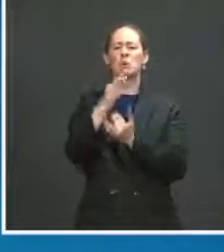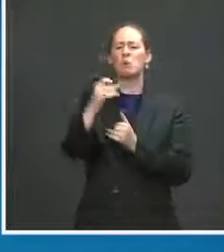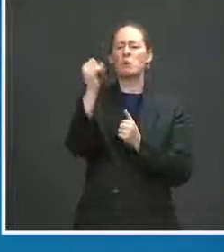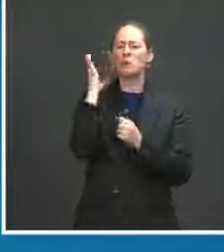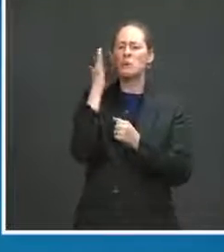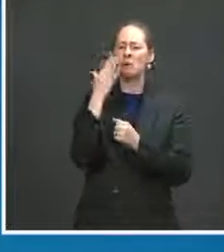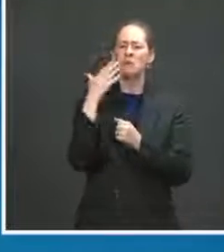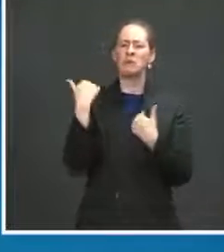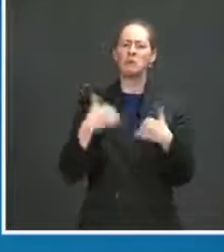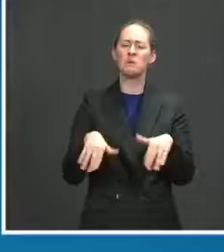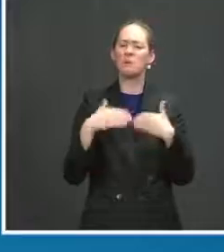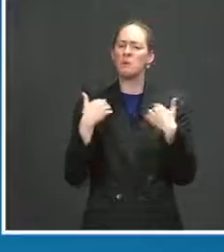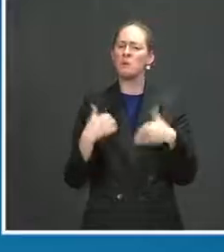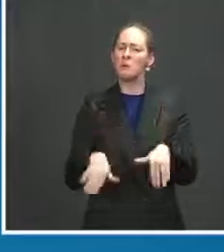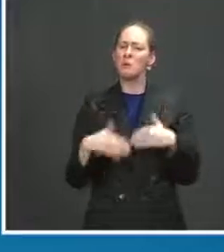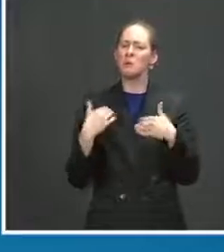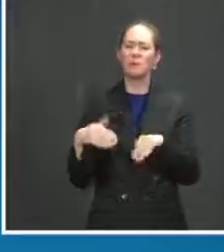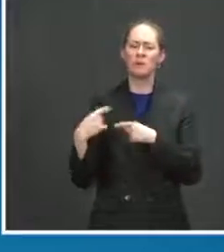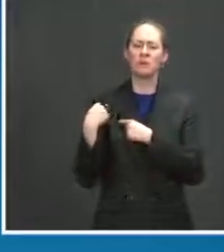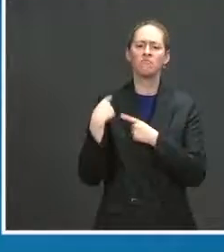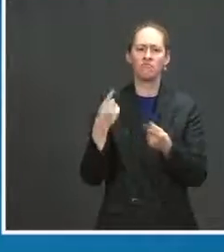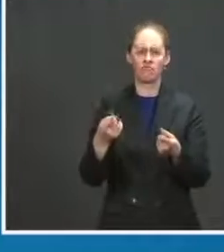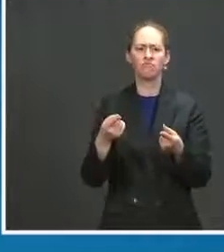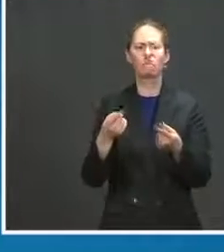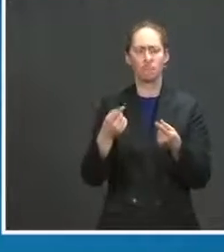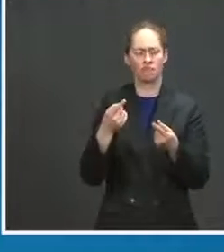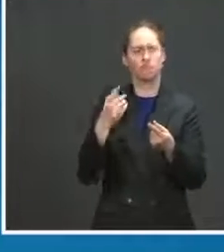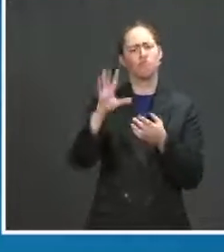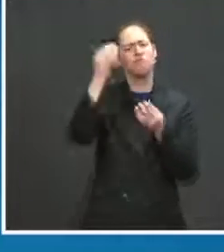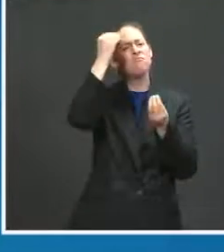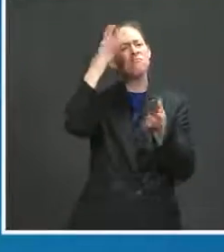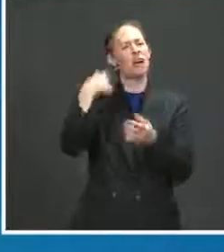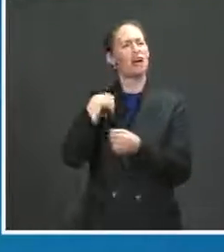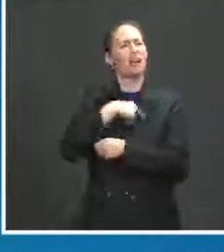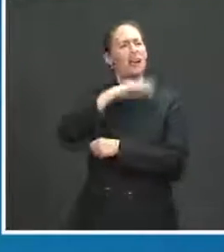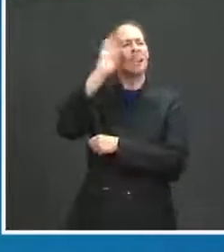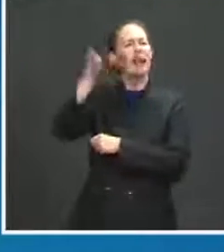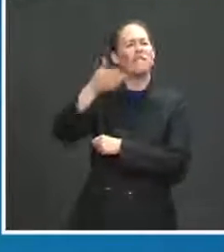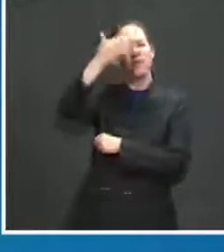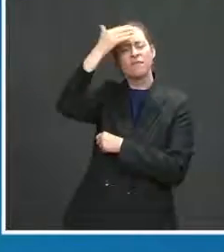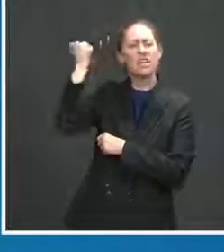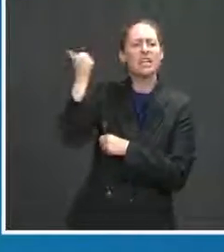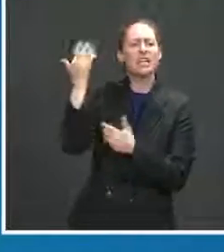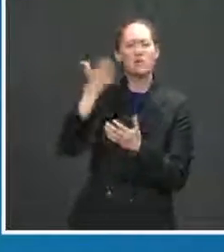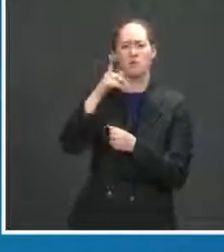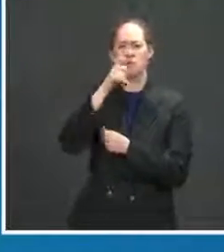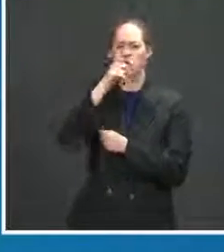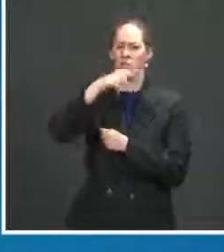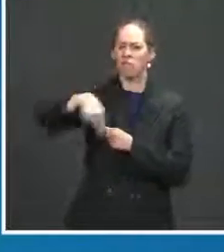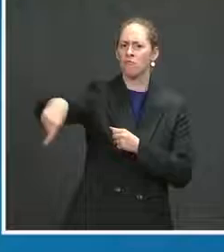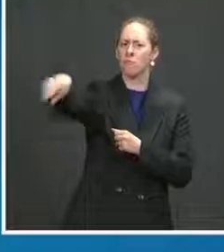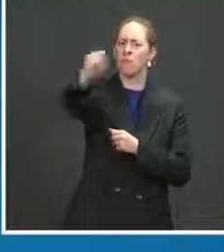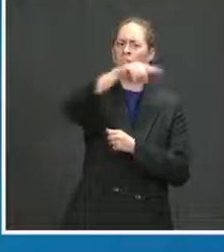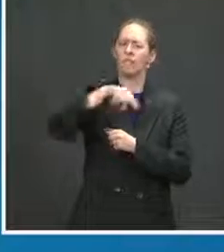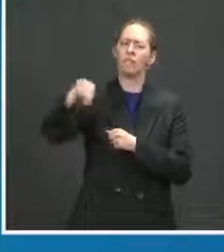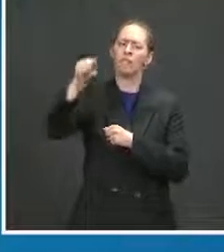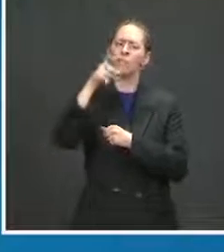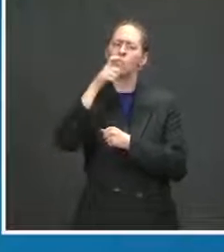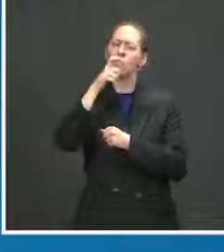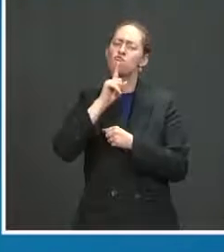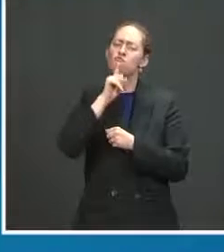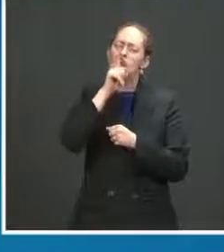promise that you will never forget the best of who we are, that you will